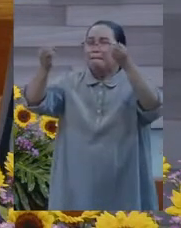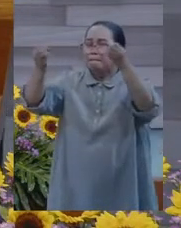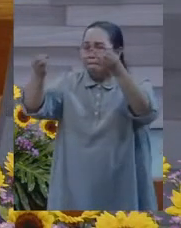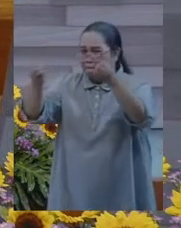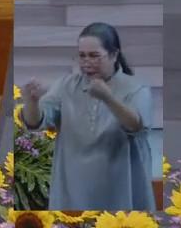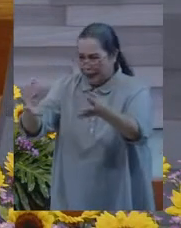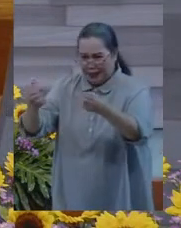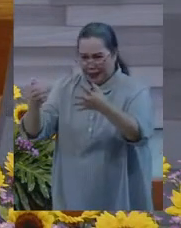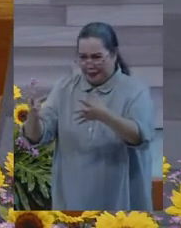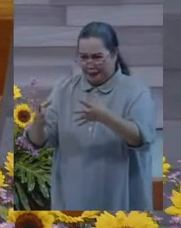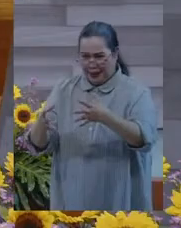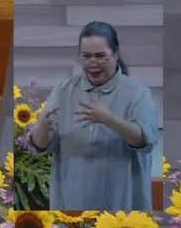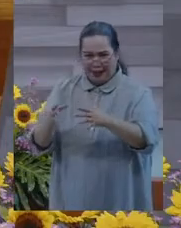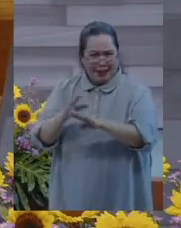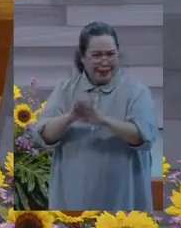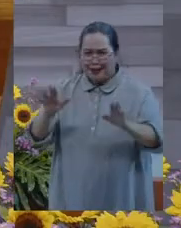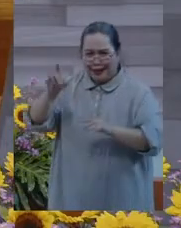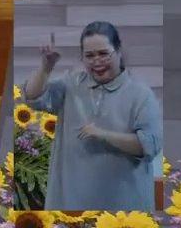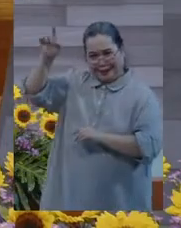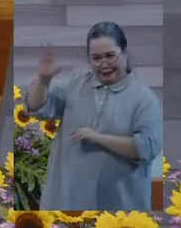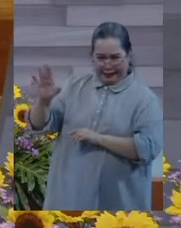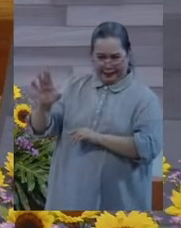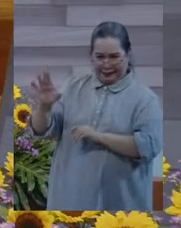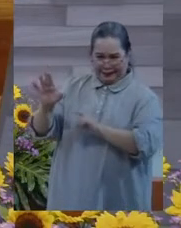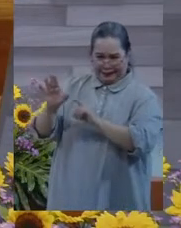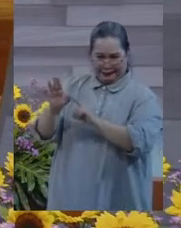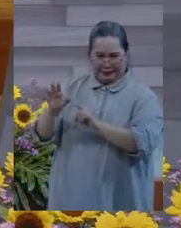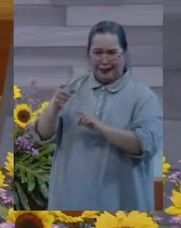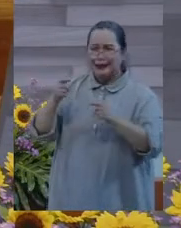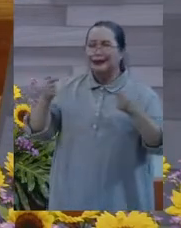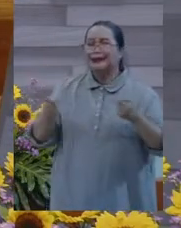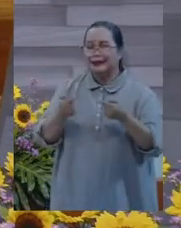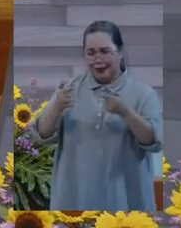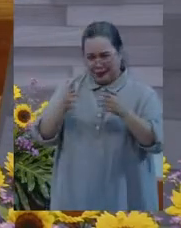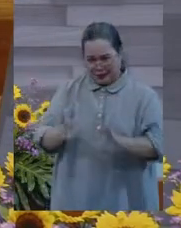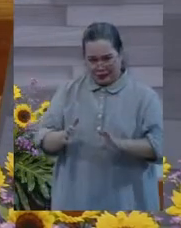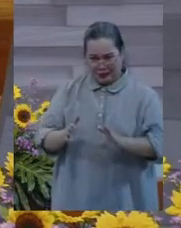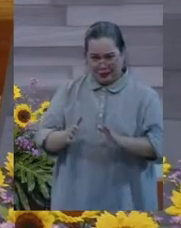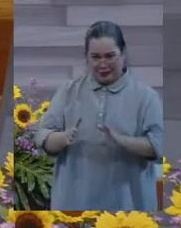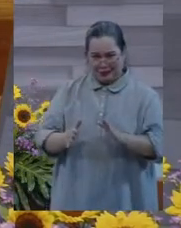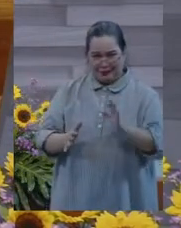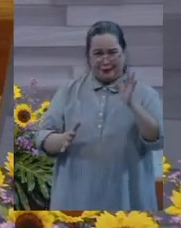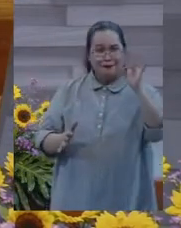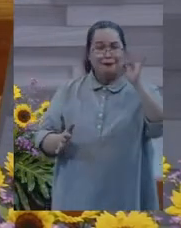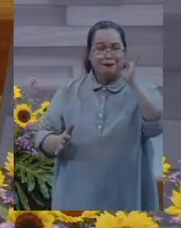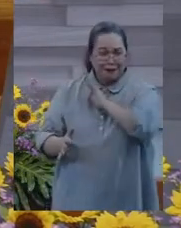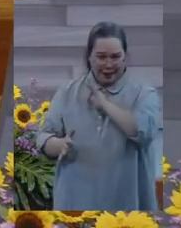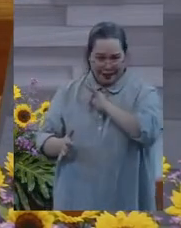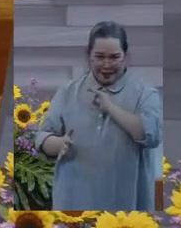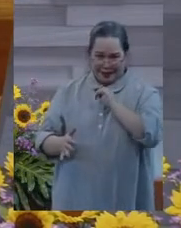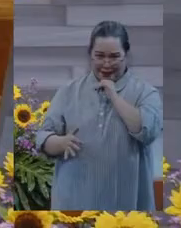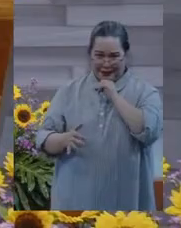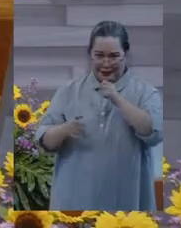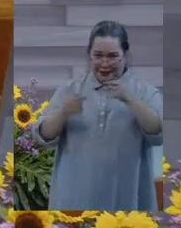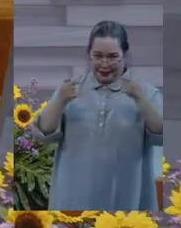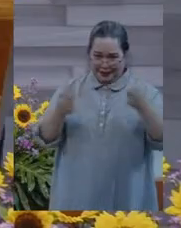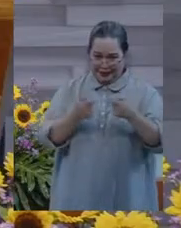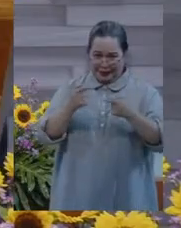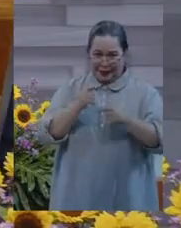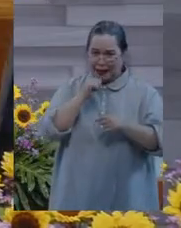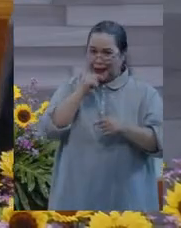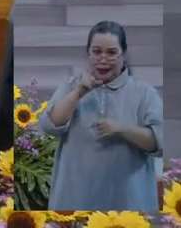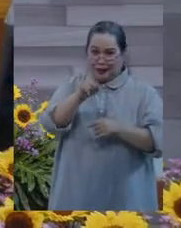Napakaraming ungodly sa kanila. Ang kanilang pamumuhay ay ungodly, ang